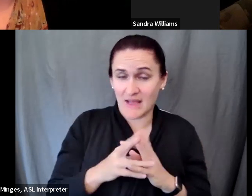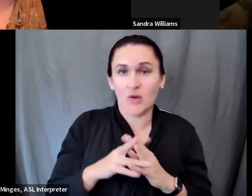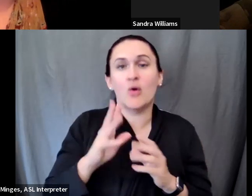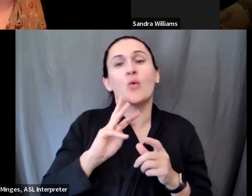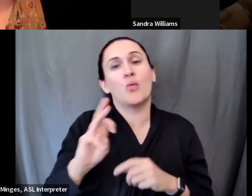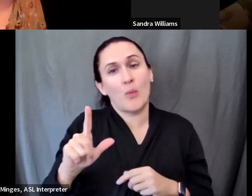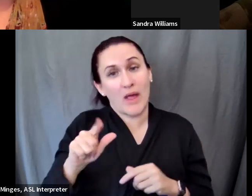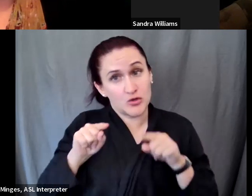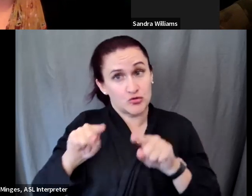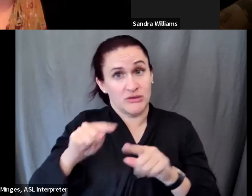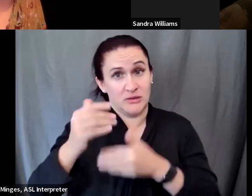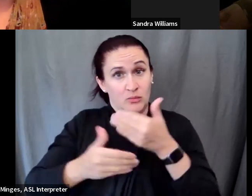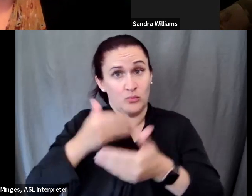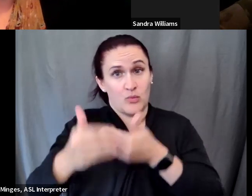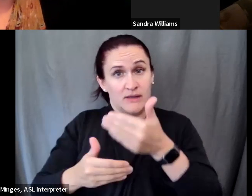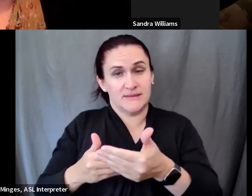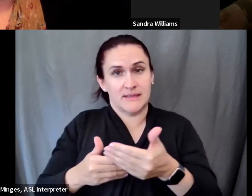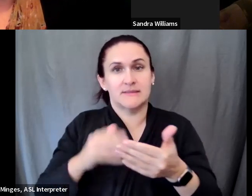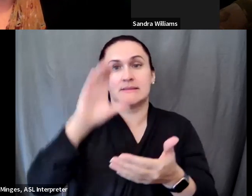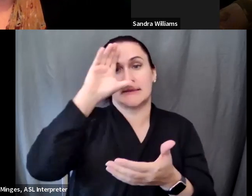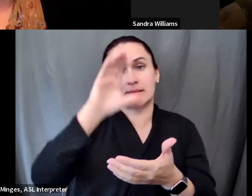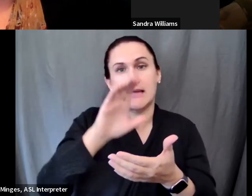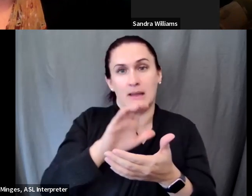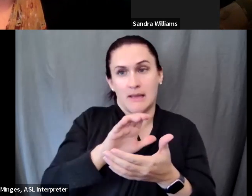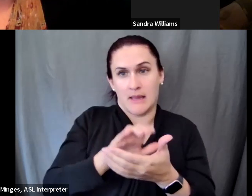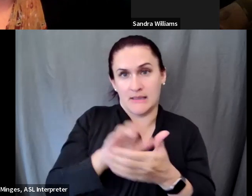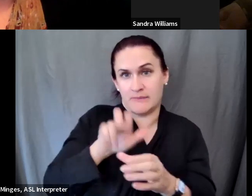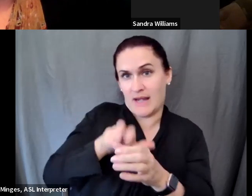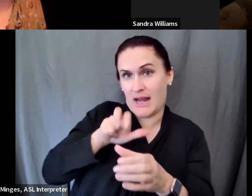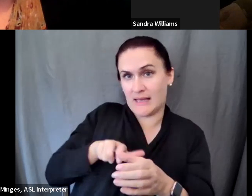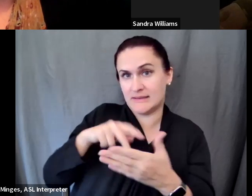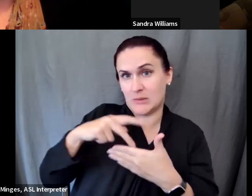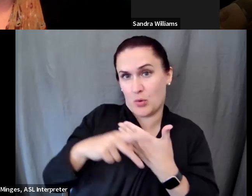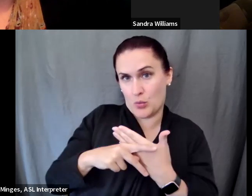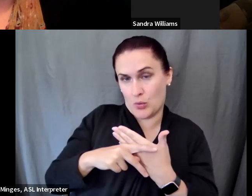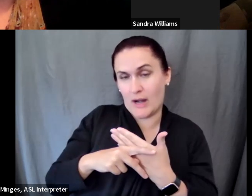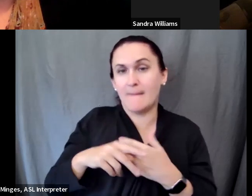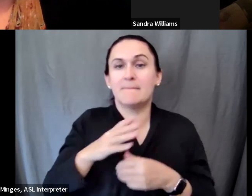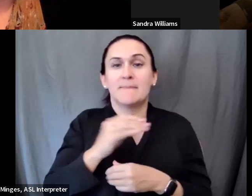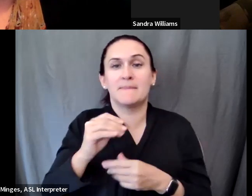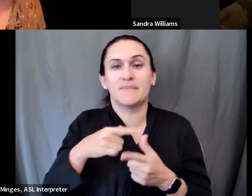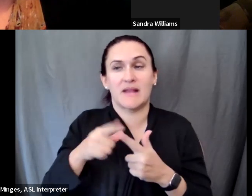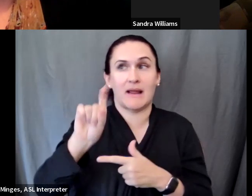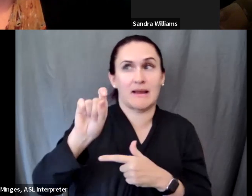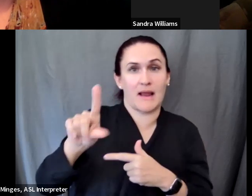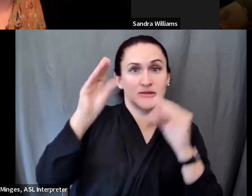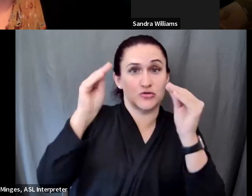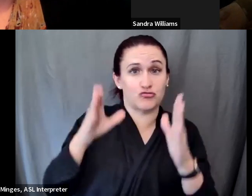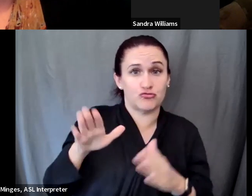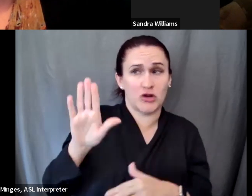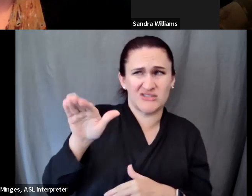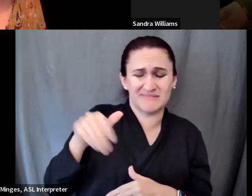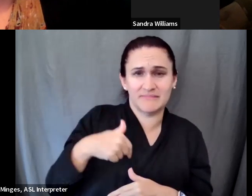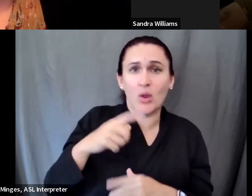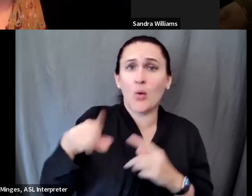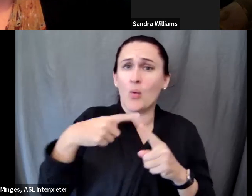that in that process, he exited the program. And I asked the instructor that I had, you know, when